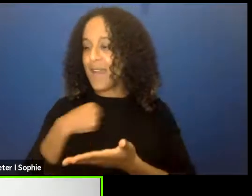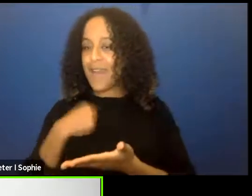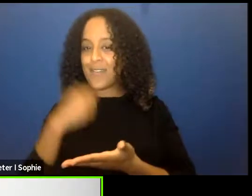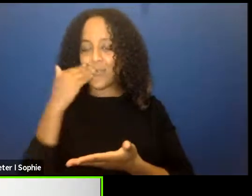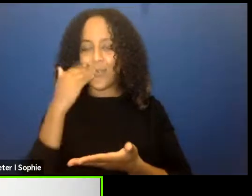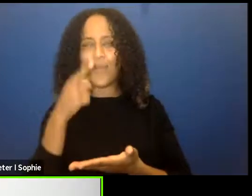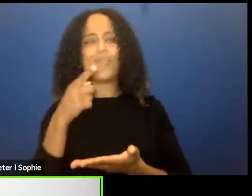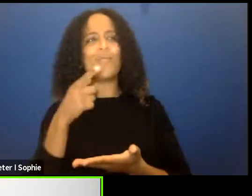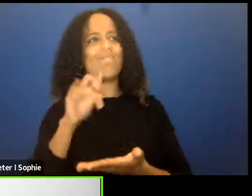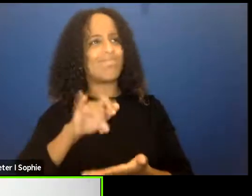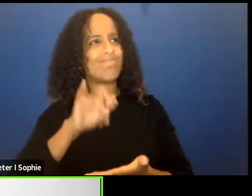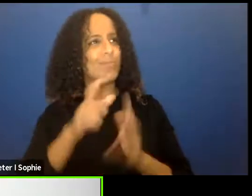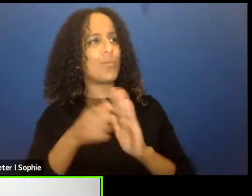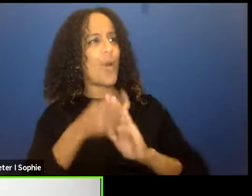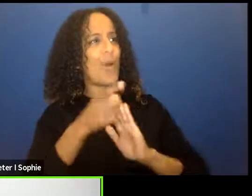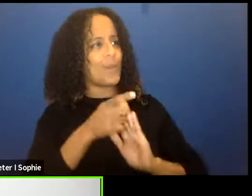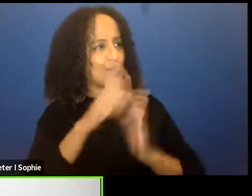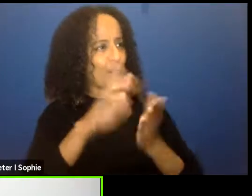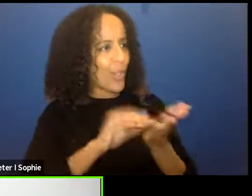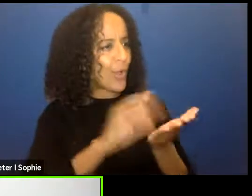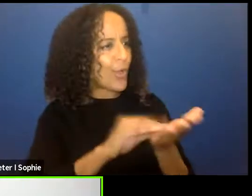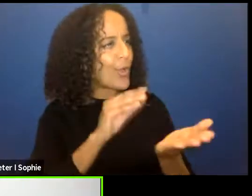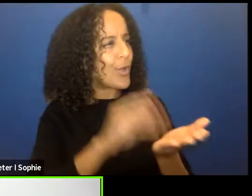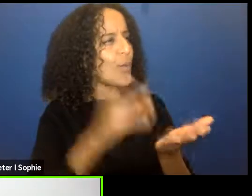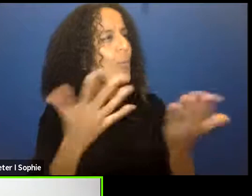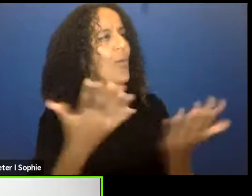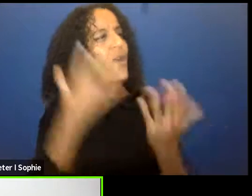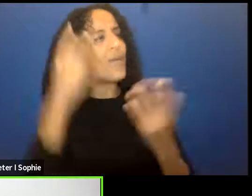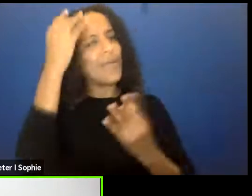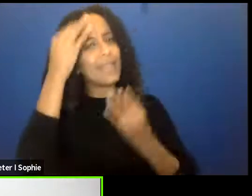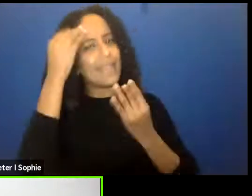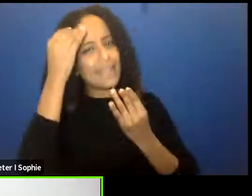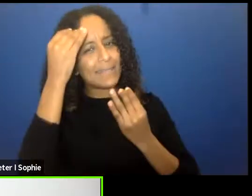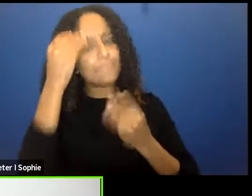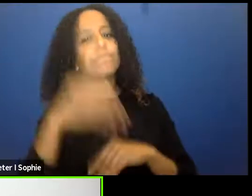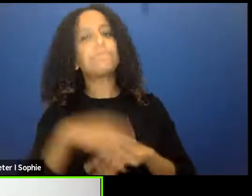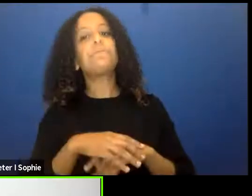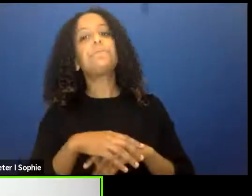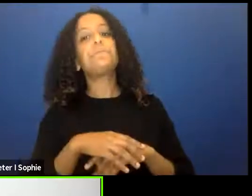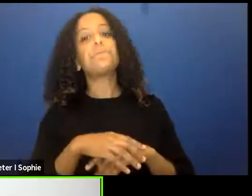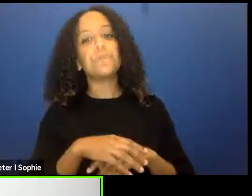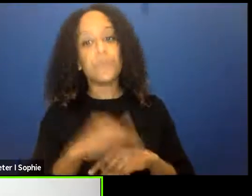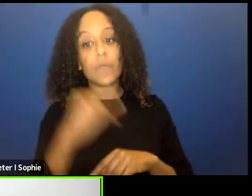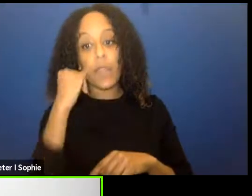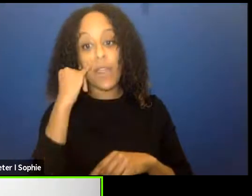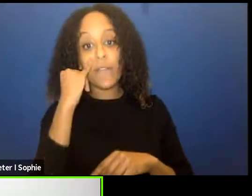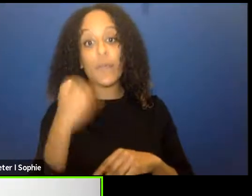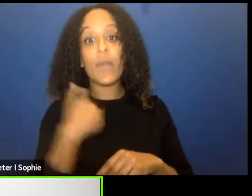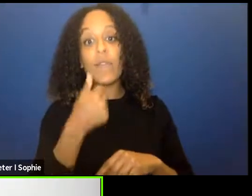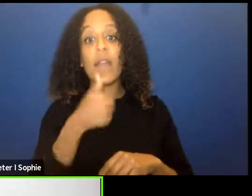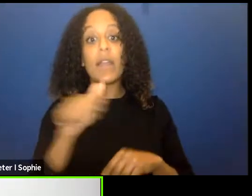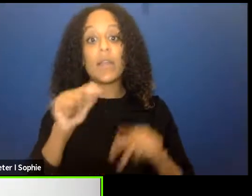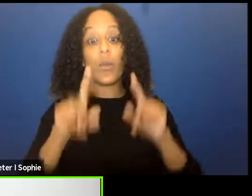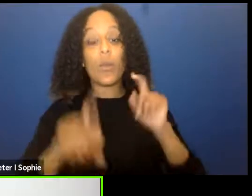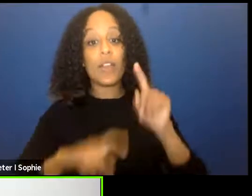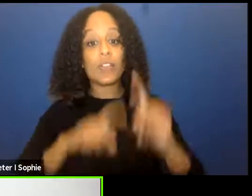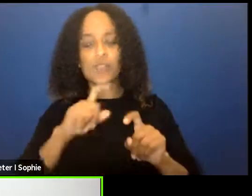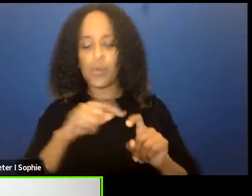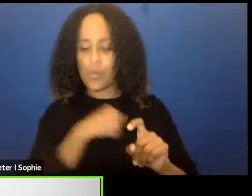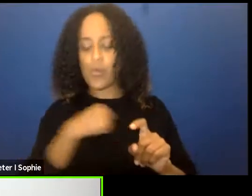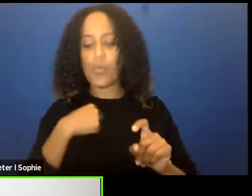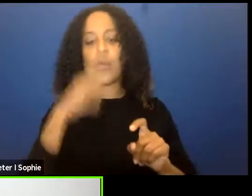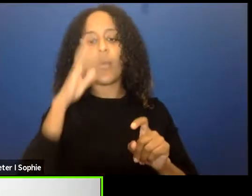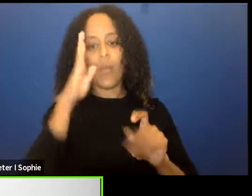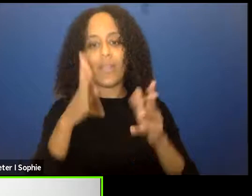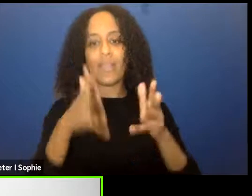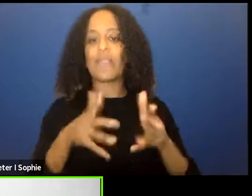what you're learning, and what you're thinking during our conversation. And then lastly, if you have questions for us, we will definitely leave time